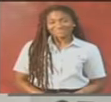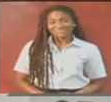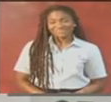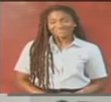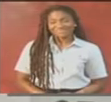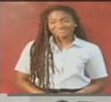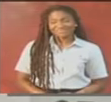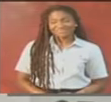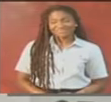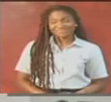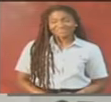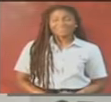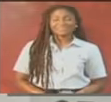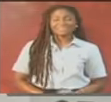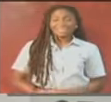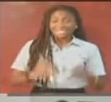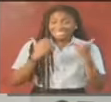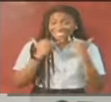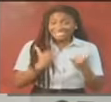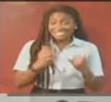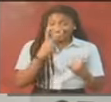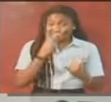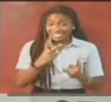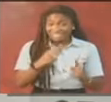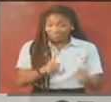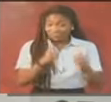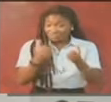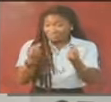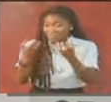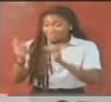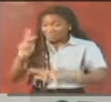the rollout showed that we had a total of